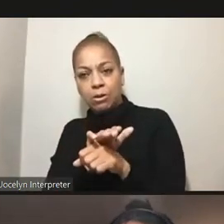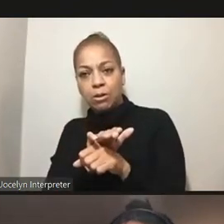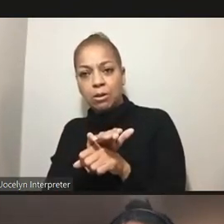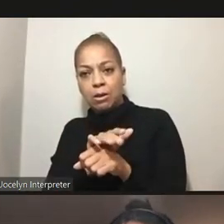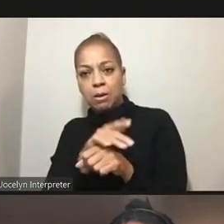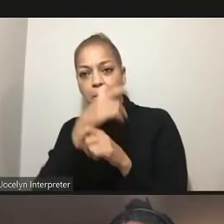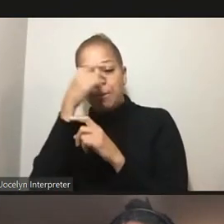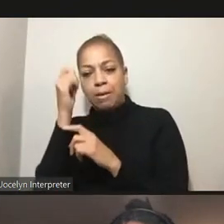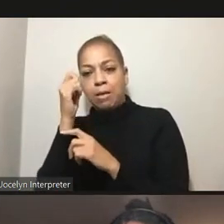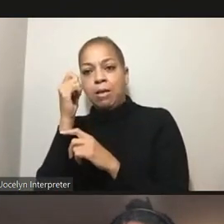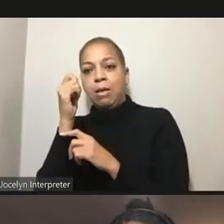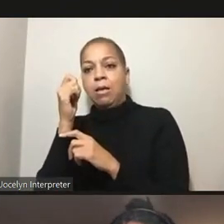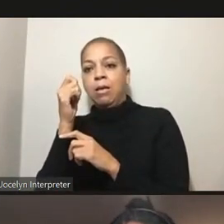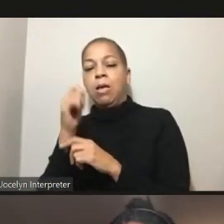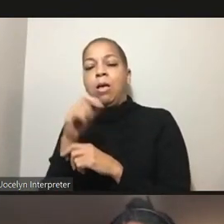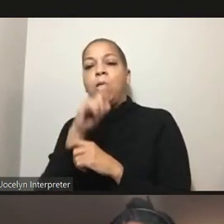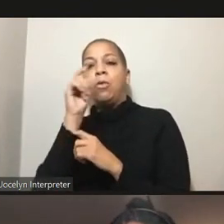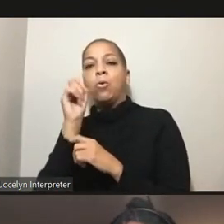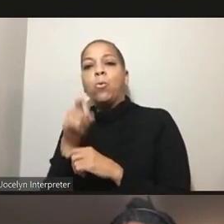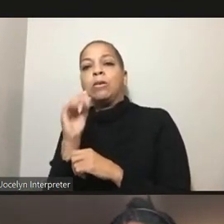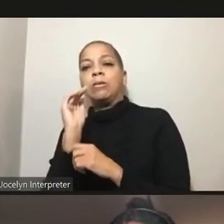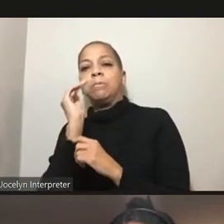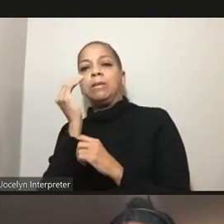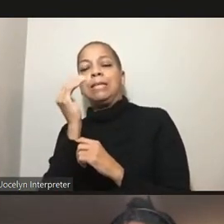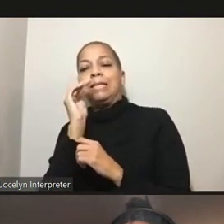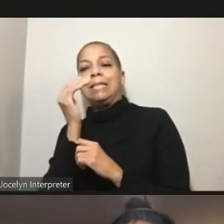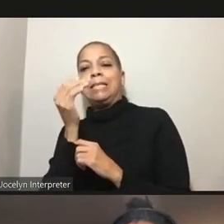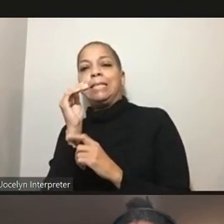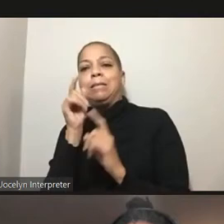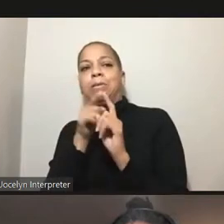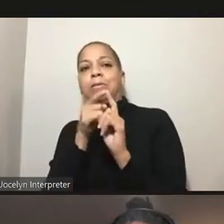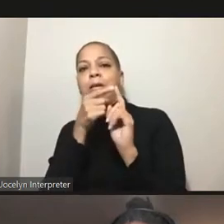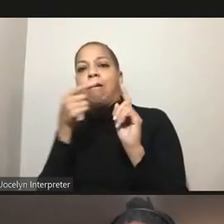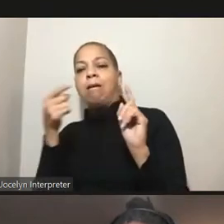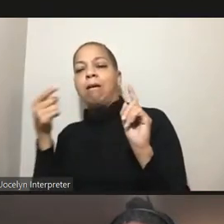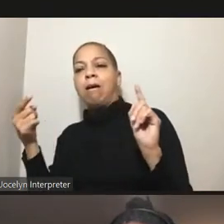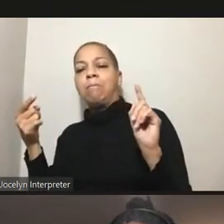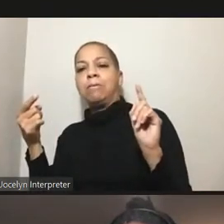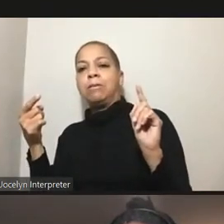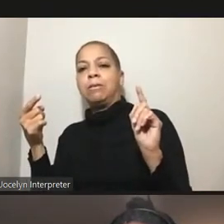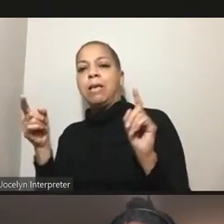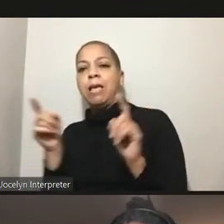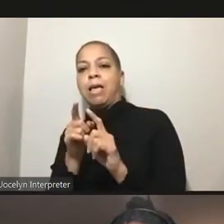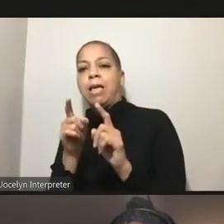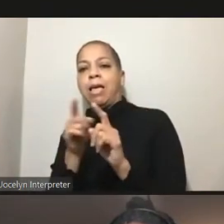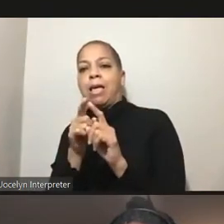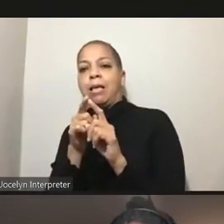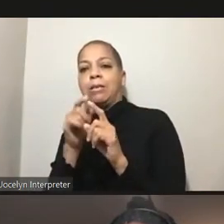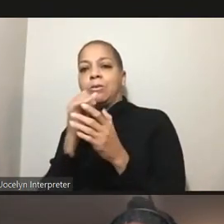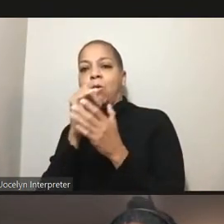because the question seems to move from the proposition that as an artist, I should ask permission.